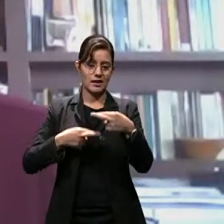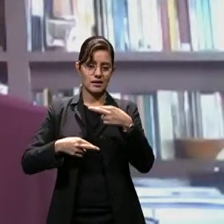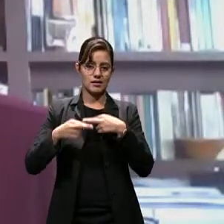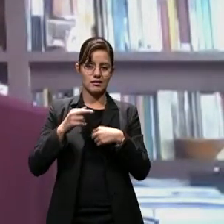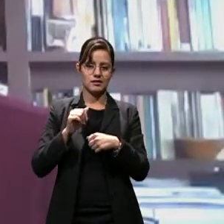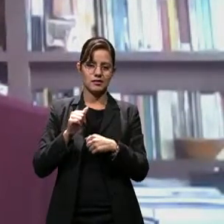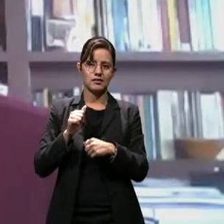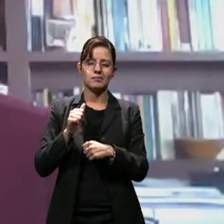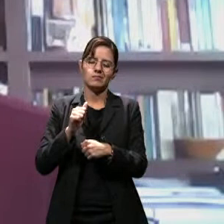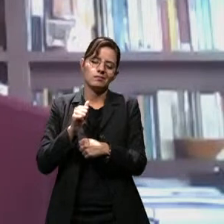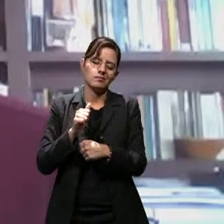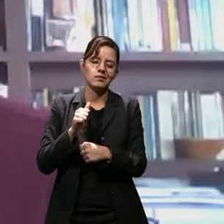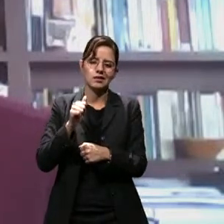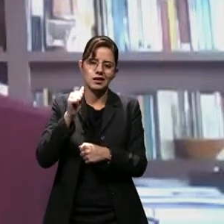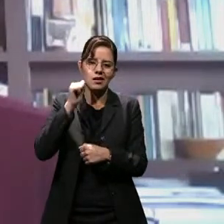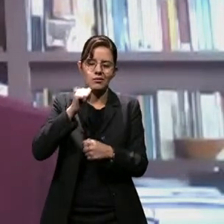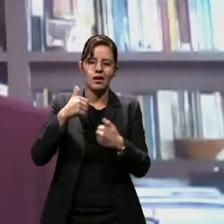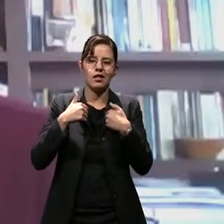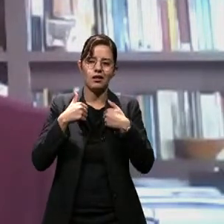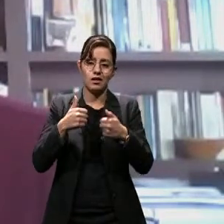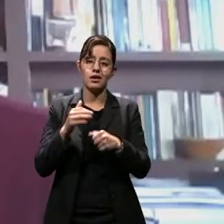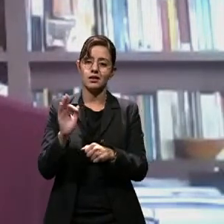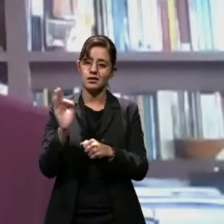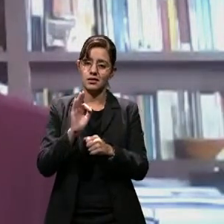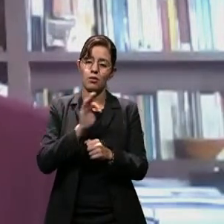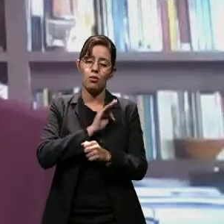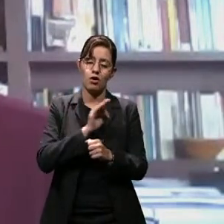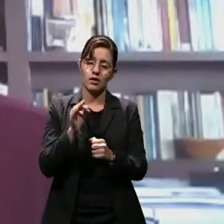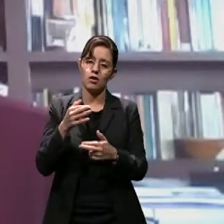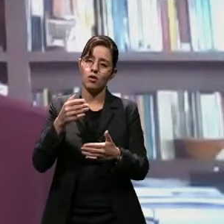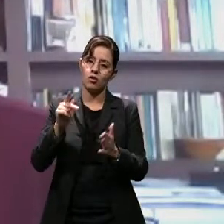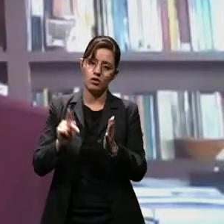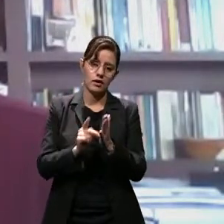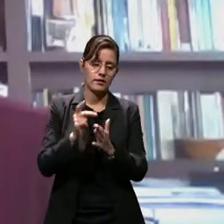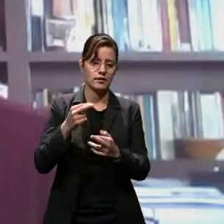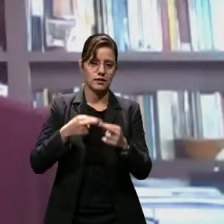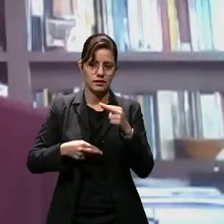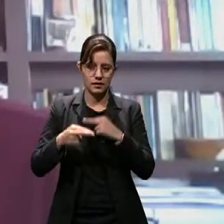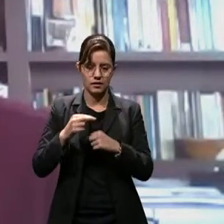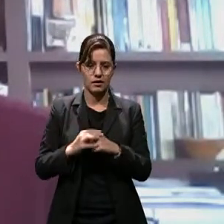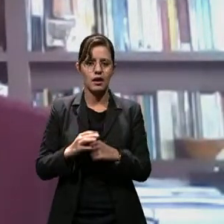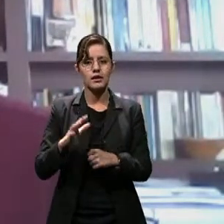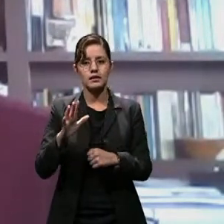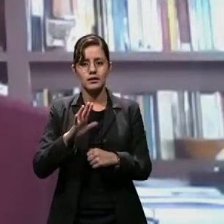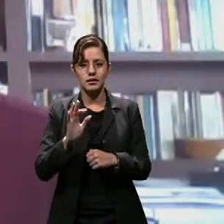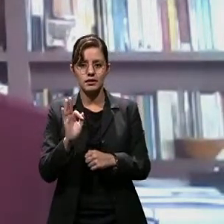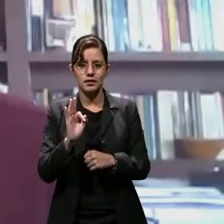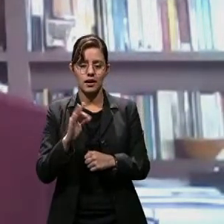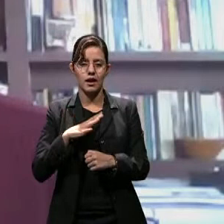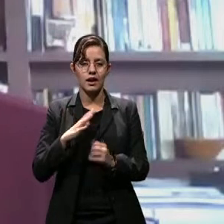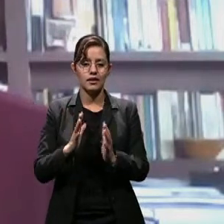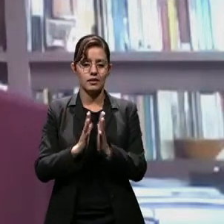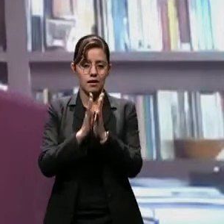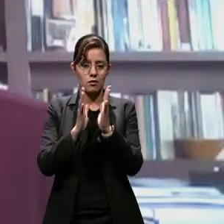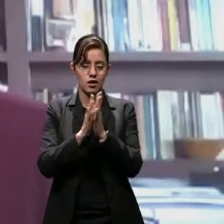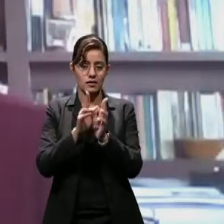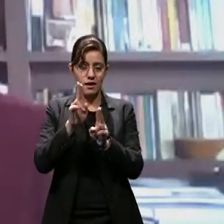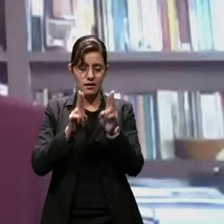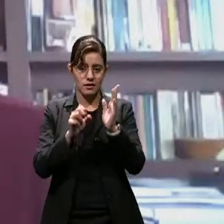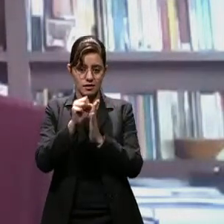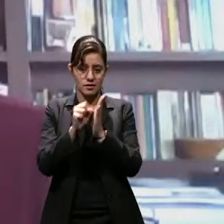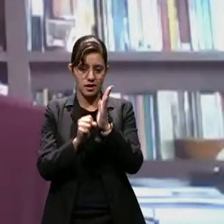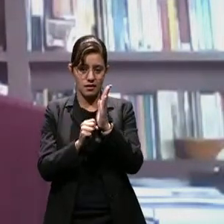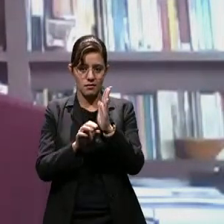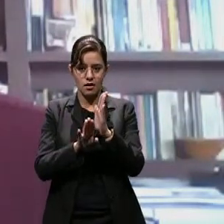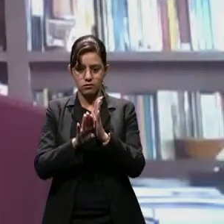And backsliding is always a possibility, even in the most advanced